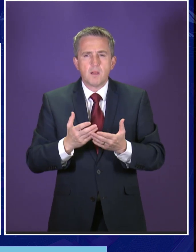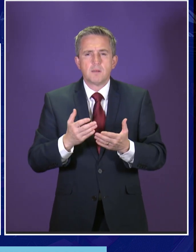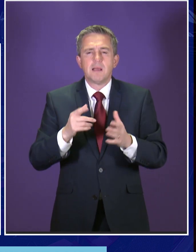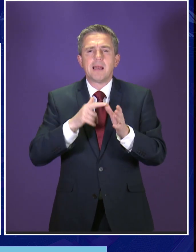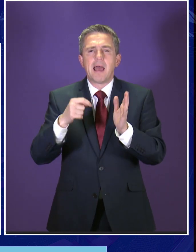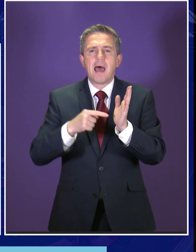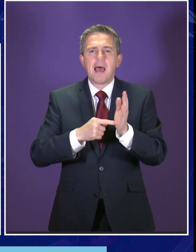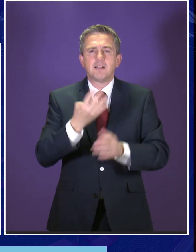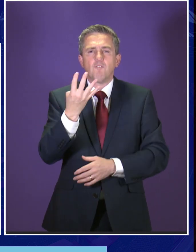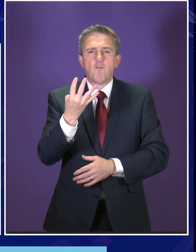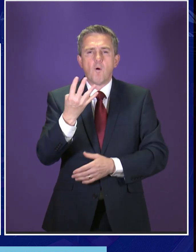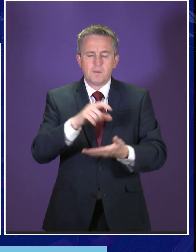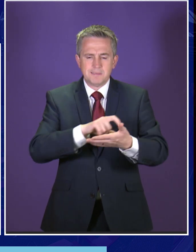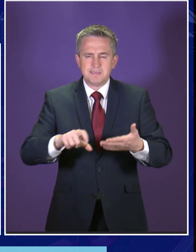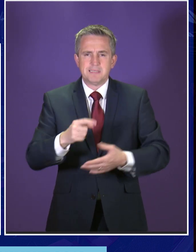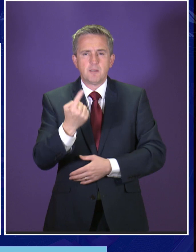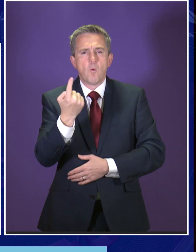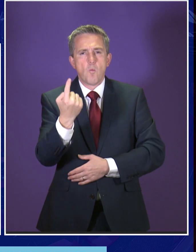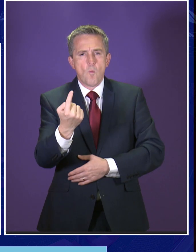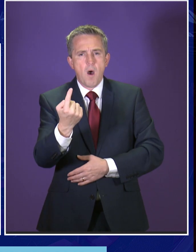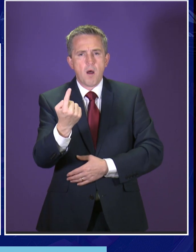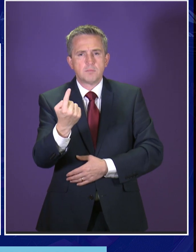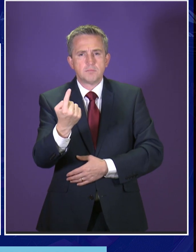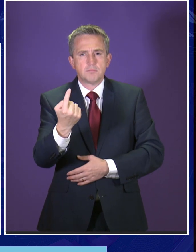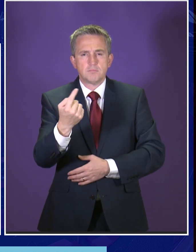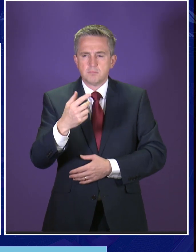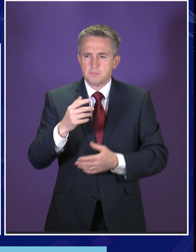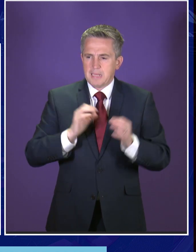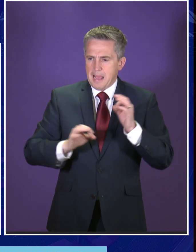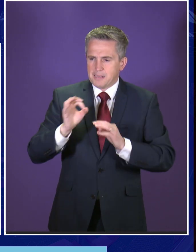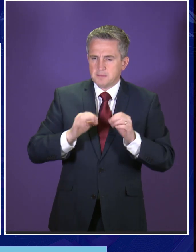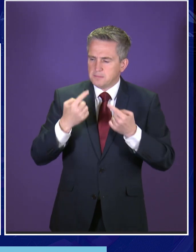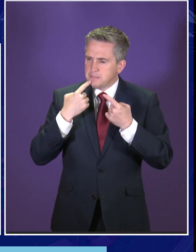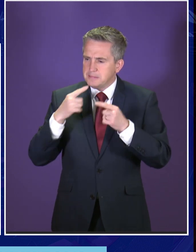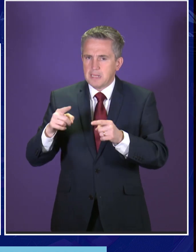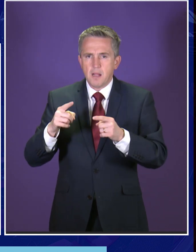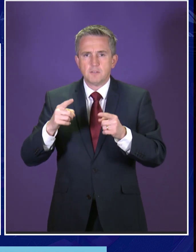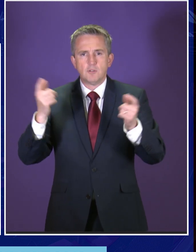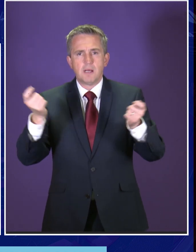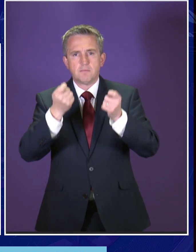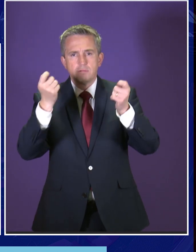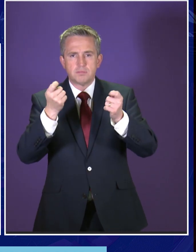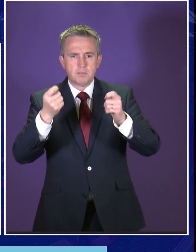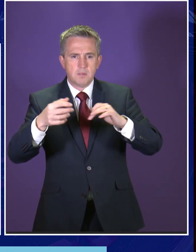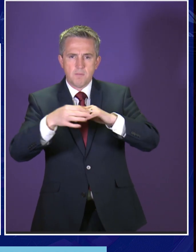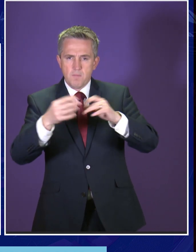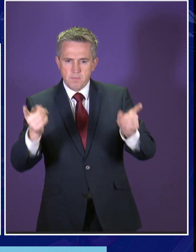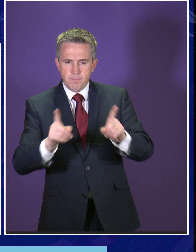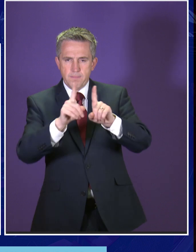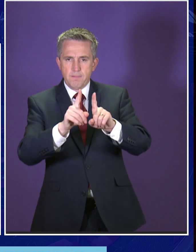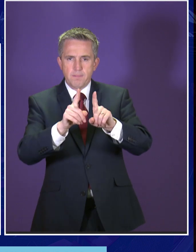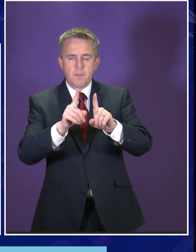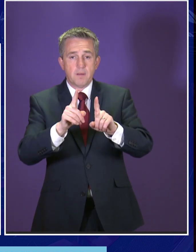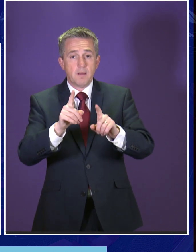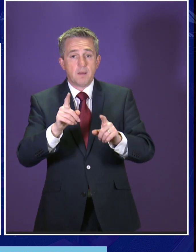in Act 4, Scene 1, Prospero commands Ariel to summon spirits to celebrate the engagement of Ferdinand and Miranda.